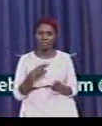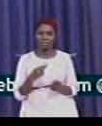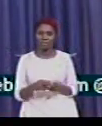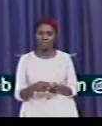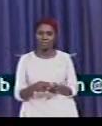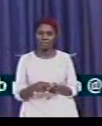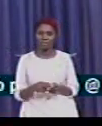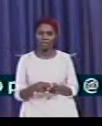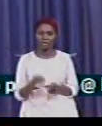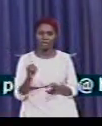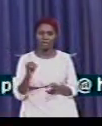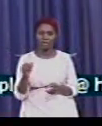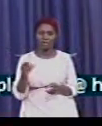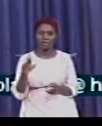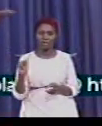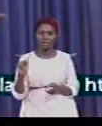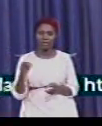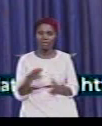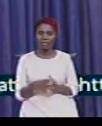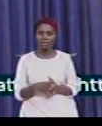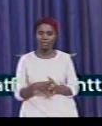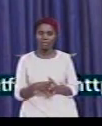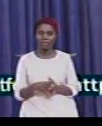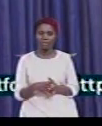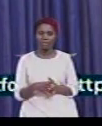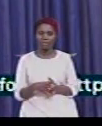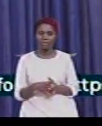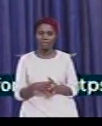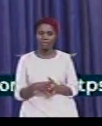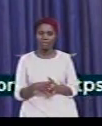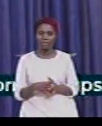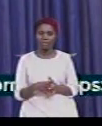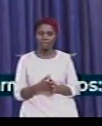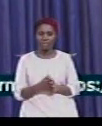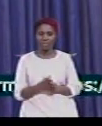Sala. I come from Ashaiman, the